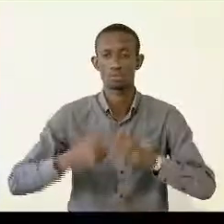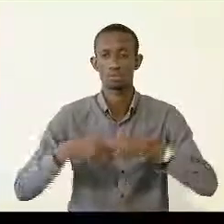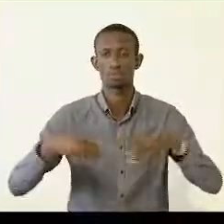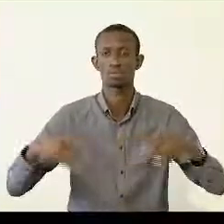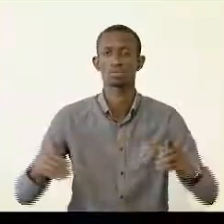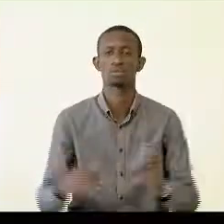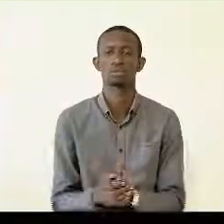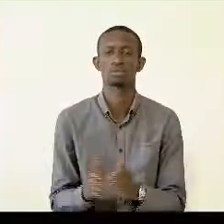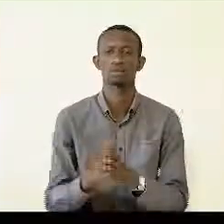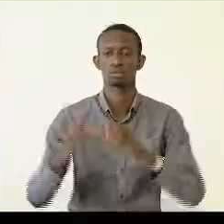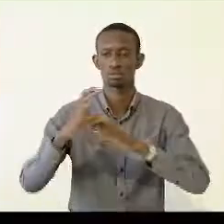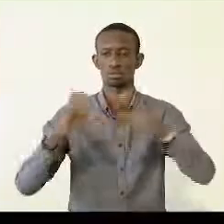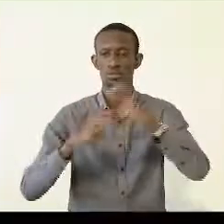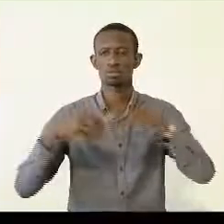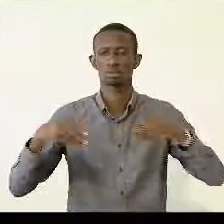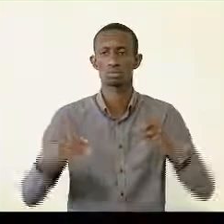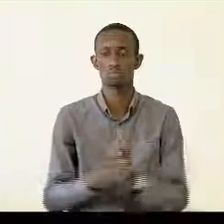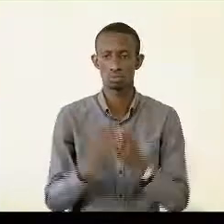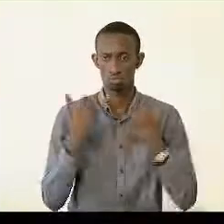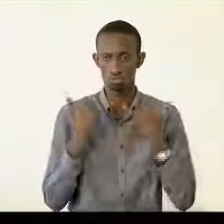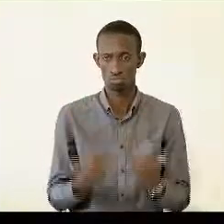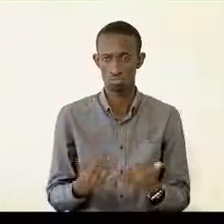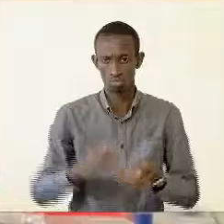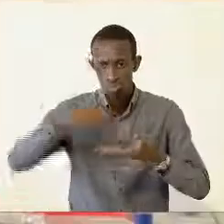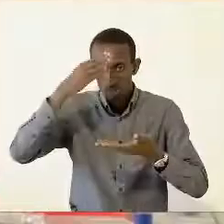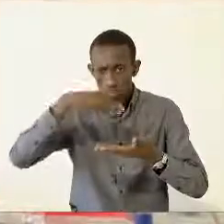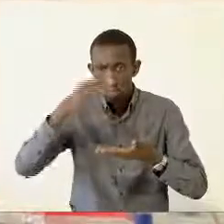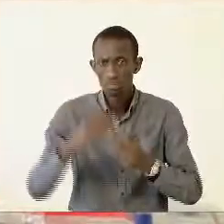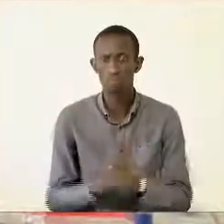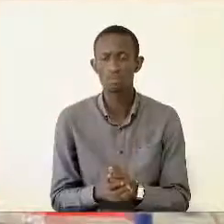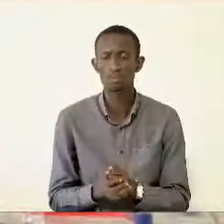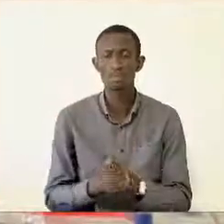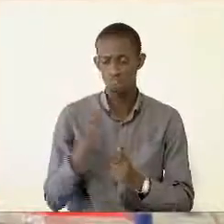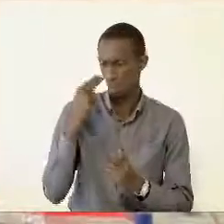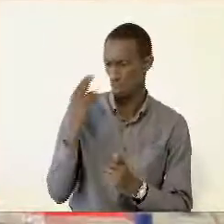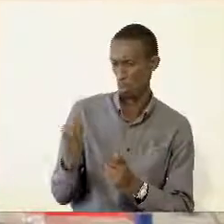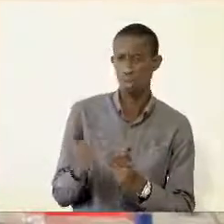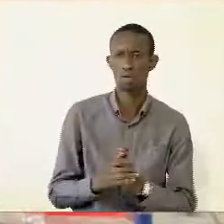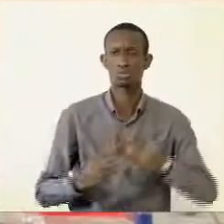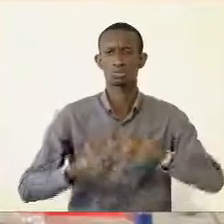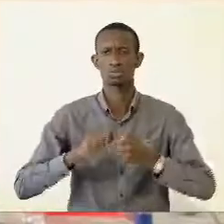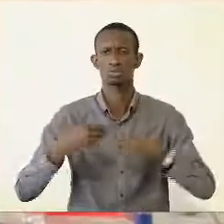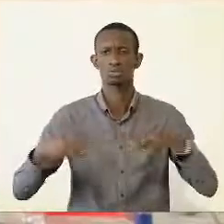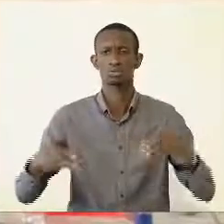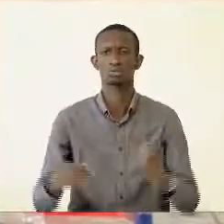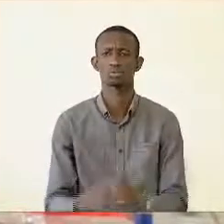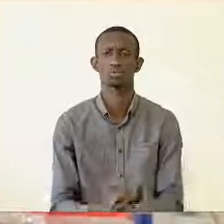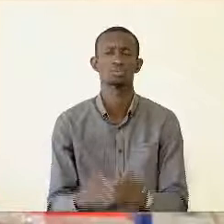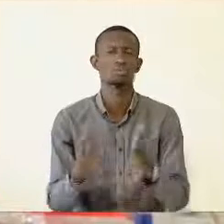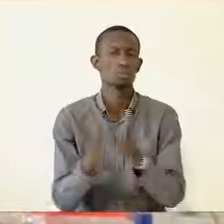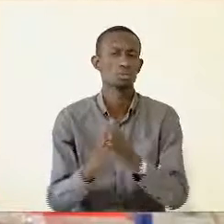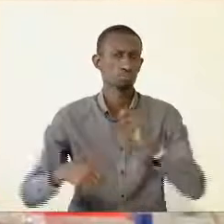properties and the chemical properties. So today we are starting with the occurrence, physical properties, and